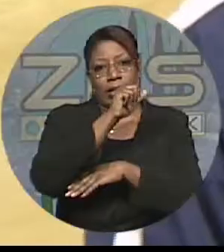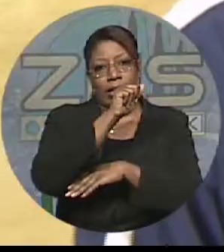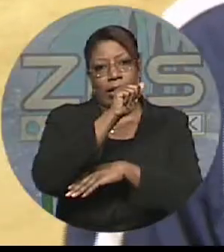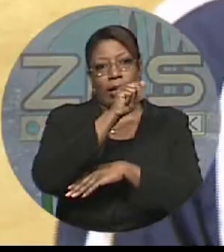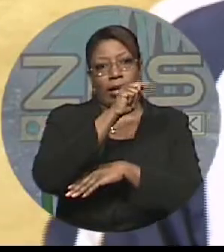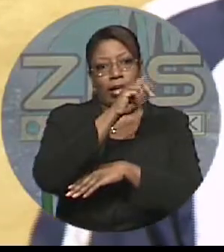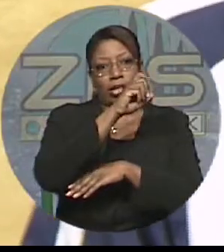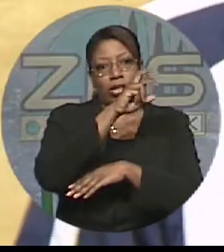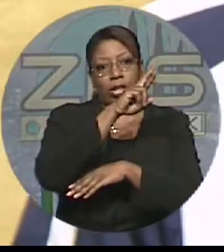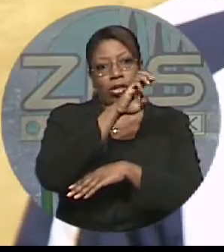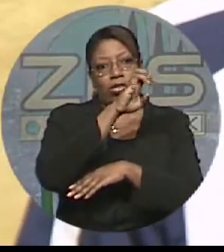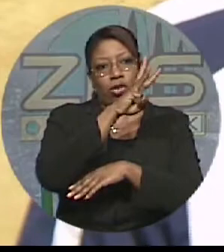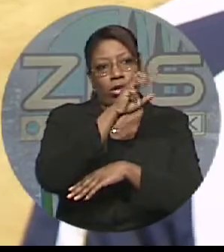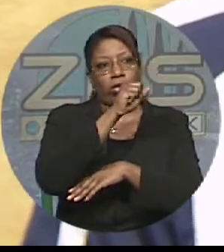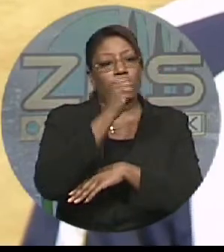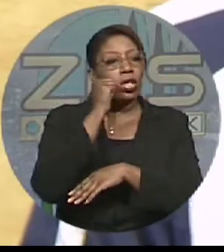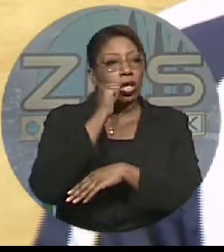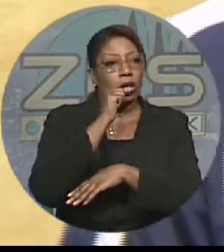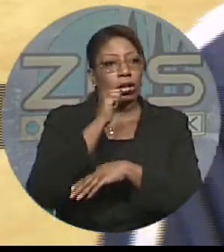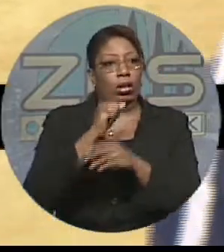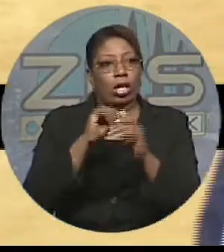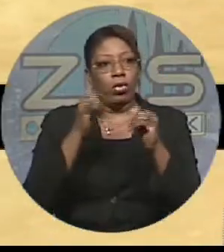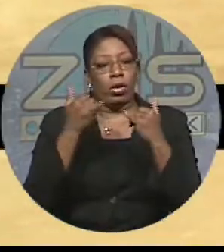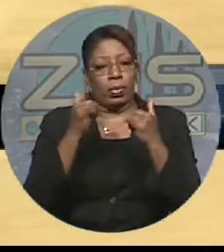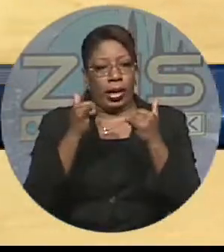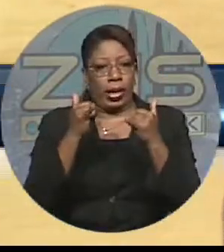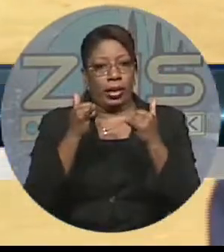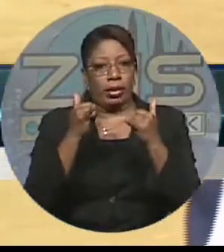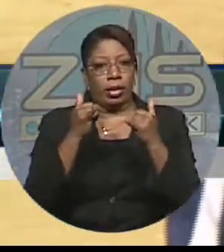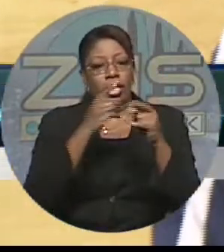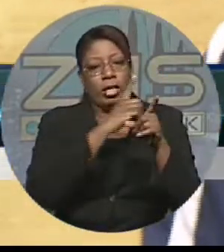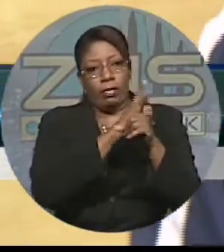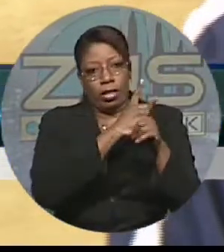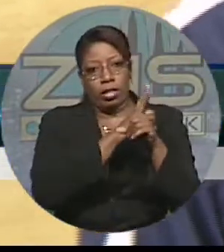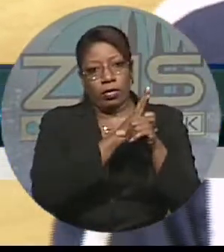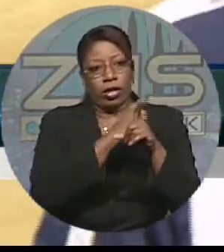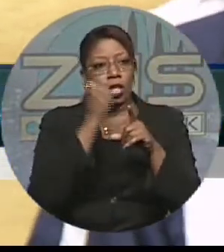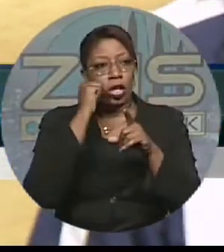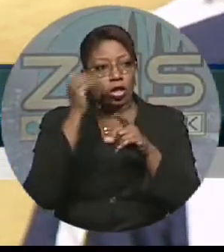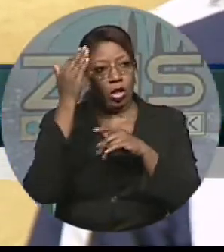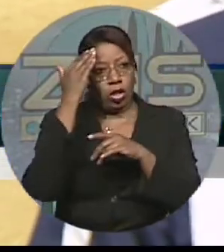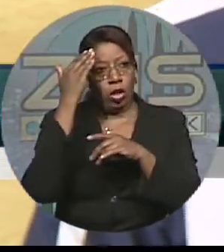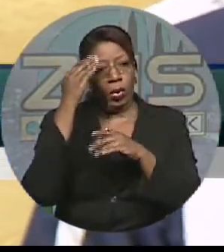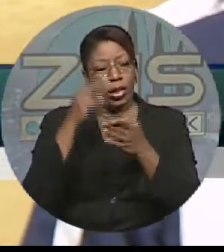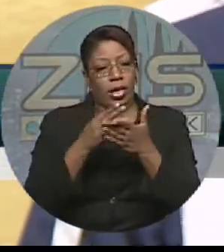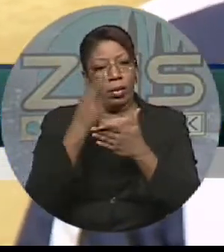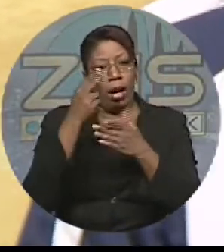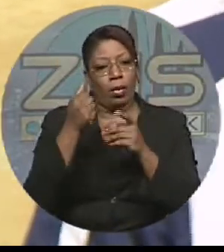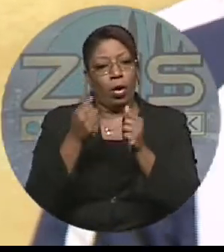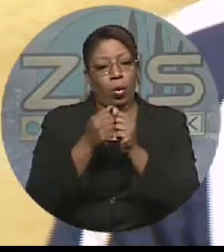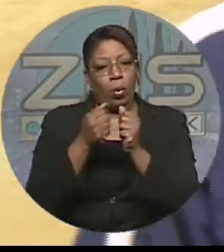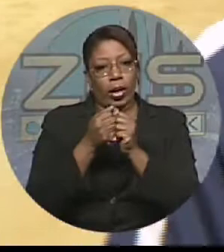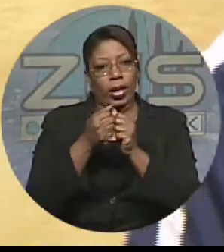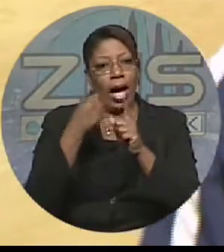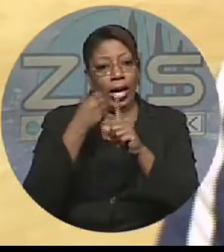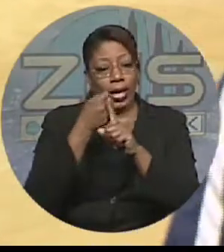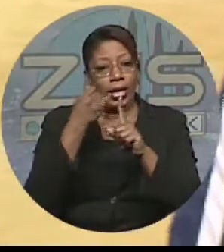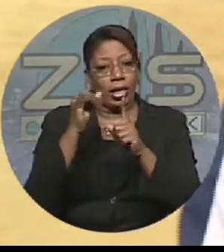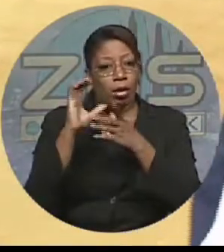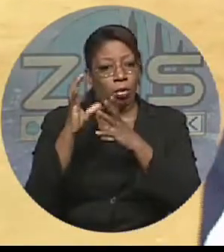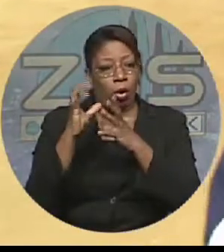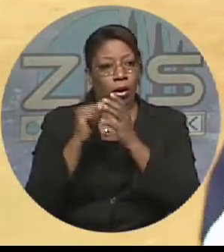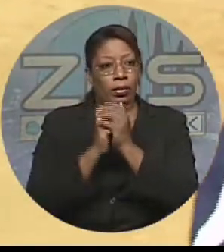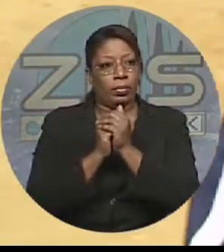9-7. What we did is we focused on playing defensively and offensively. The girls knew that the last time we played them, we had to step up with our hitting, and that they did. I